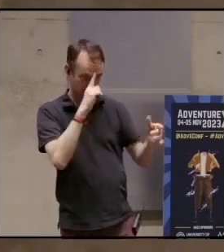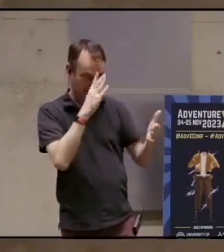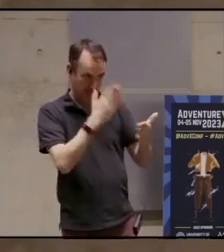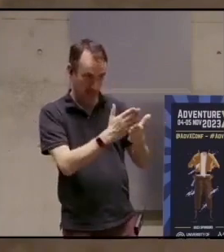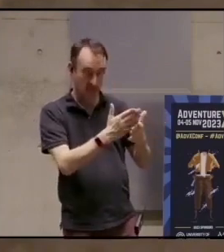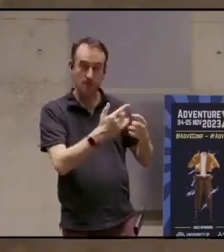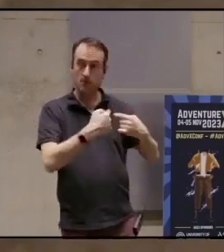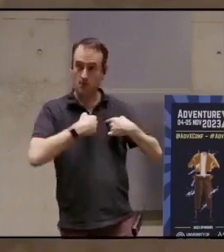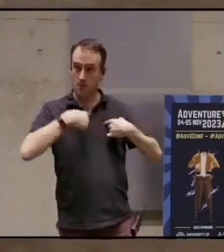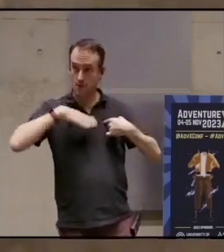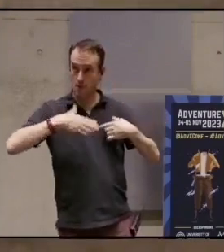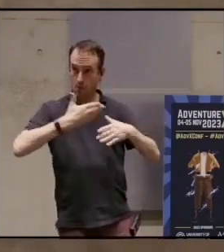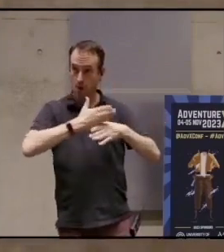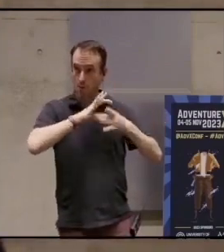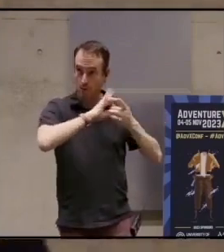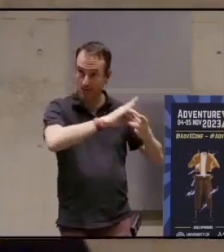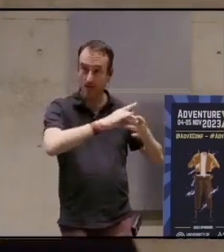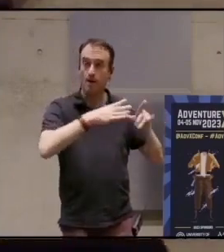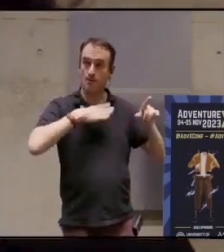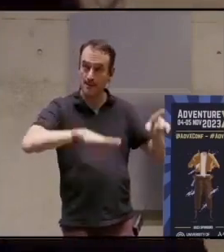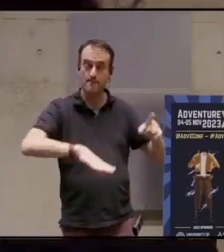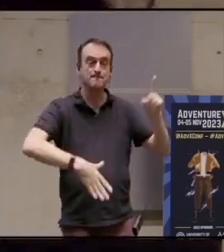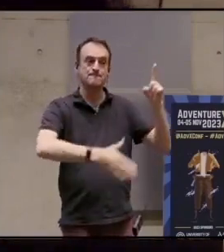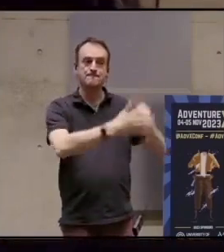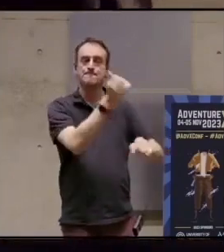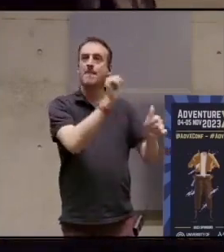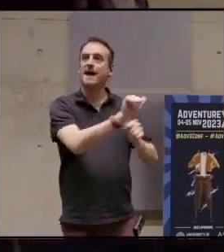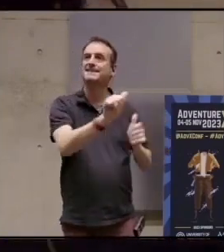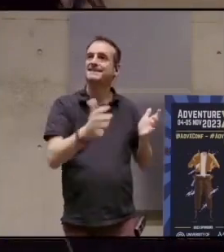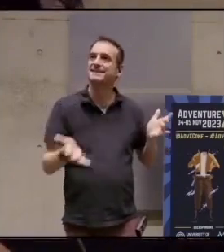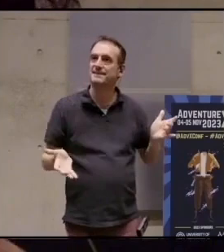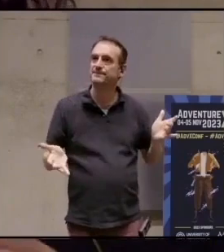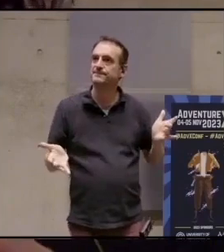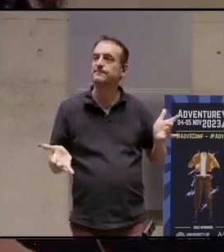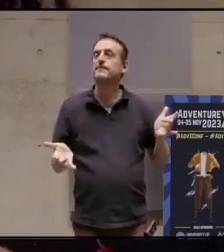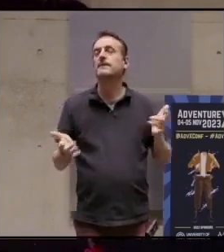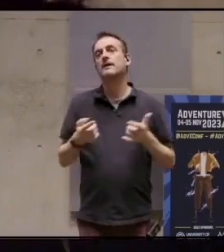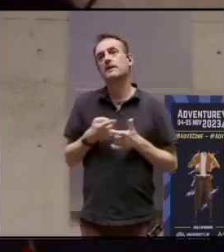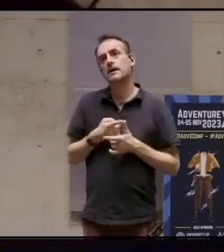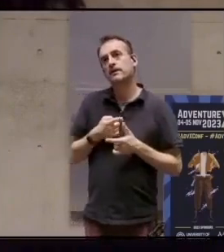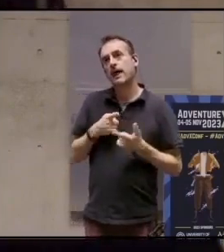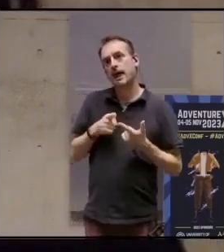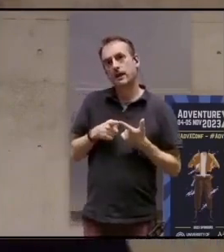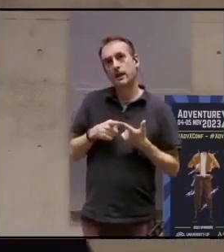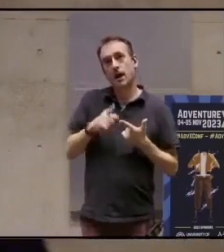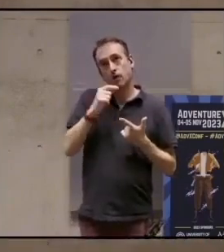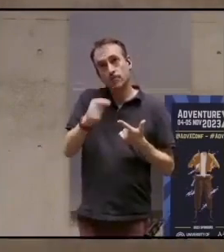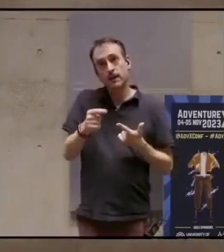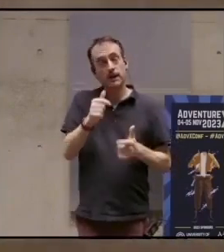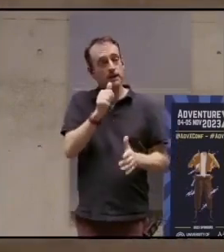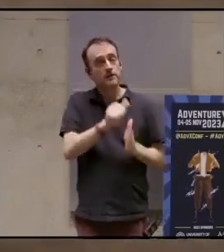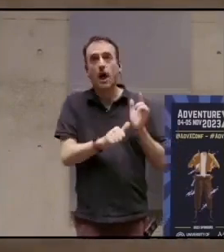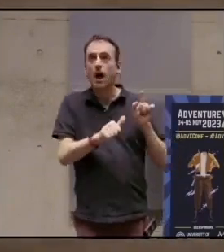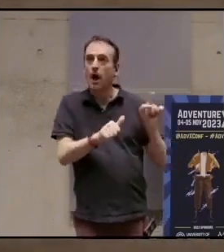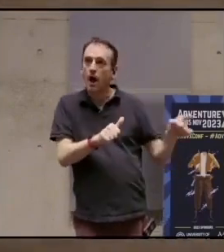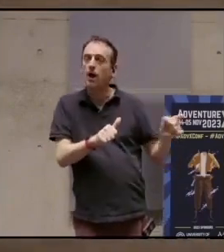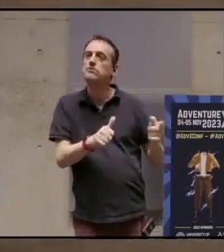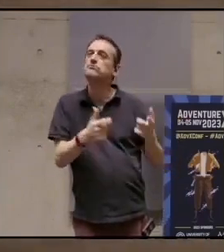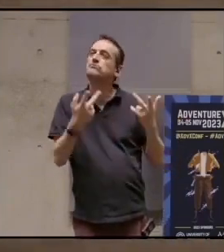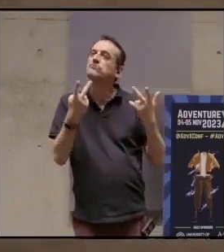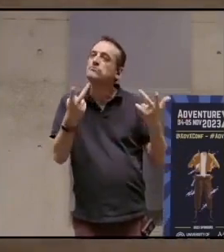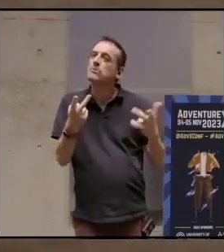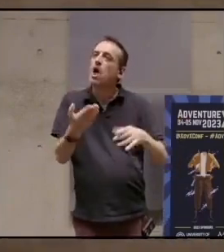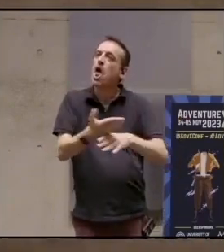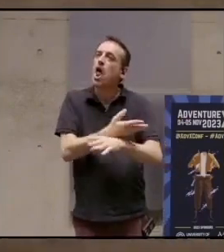and who is willing to work with them. I'm going to start with onboarding materials. I'm going to cover the tone of the